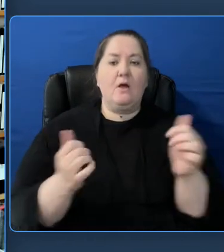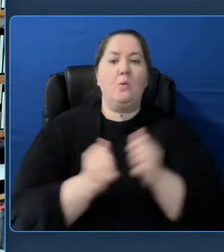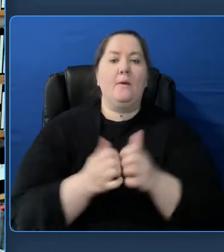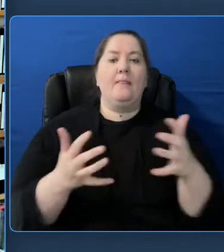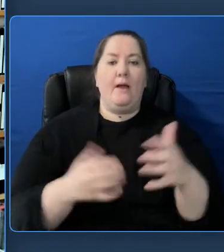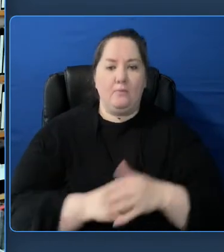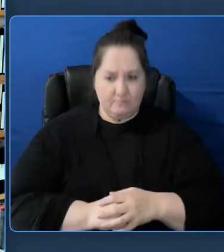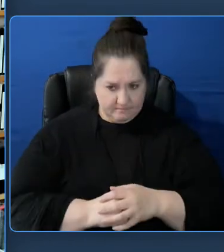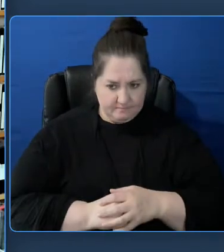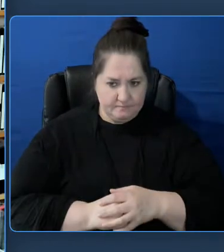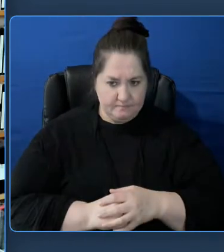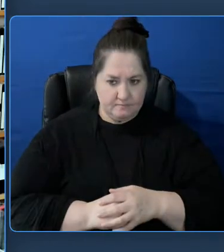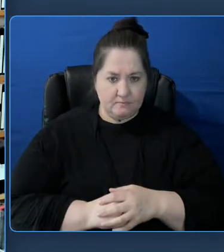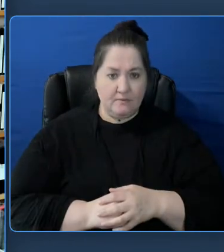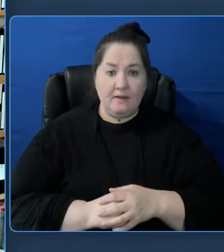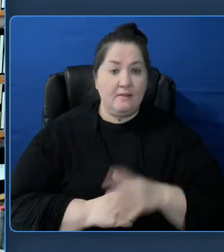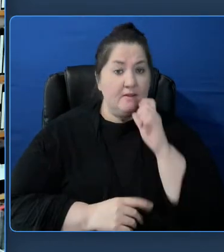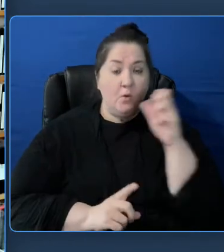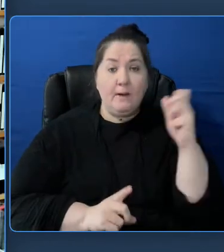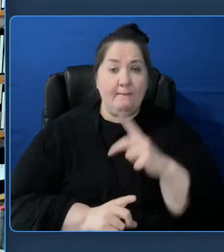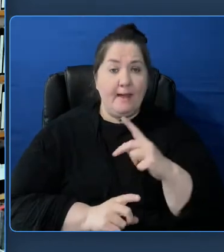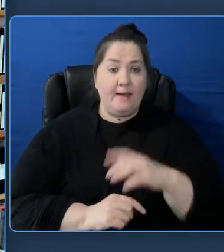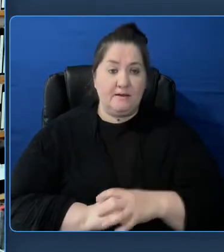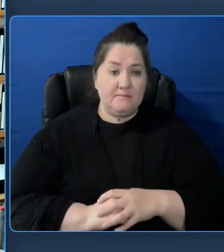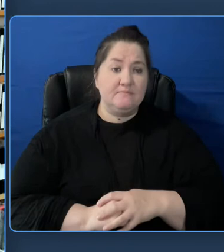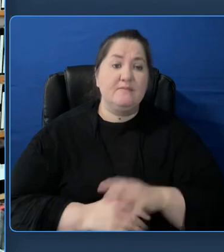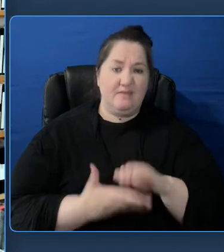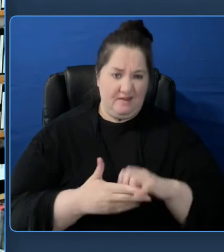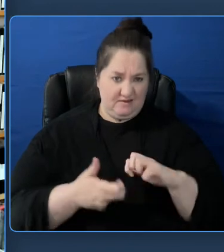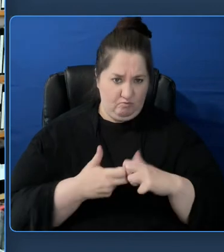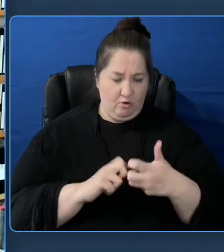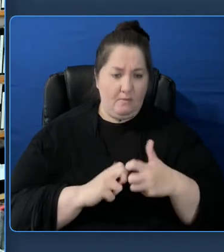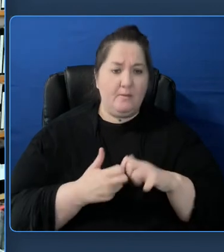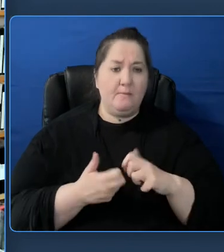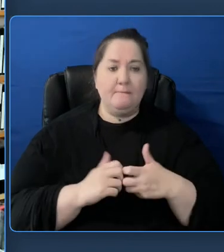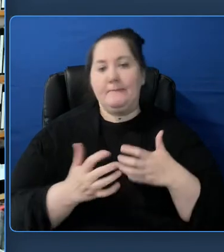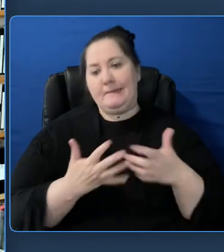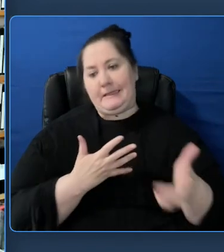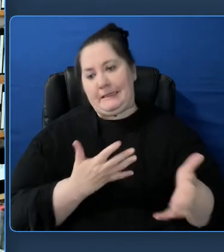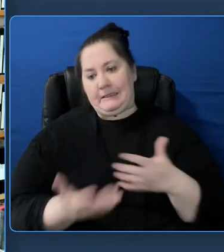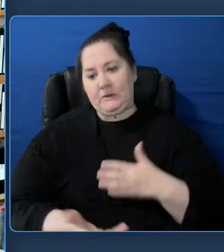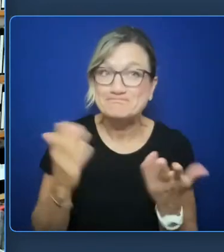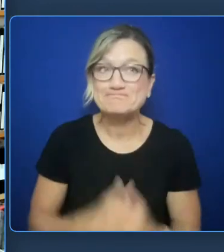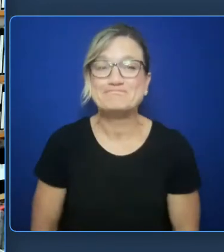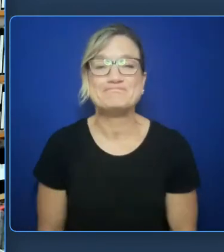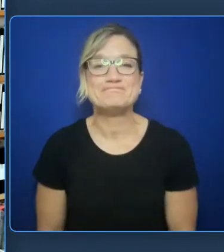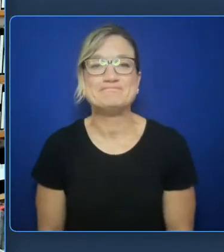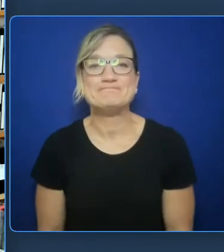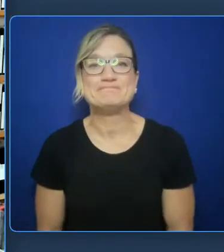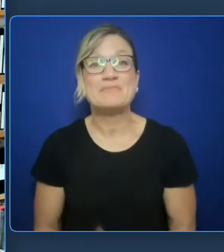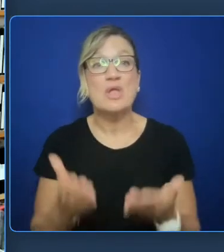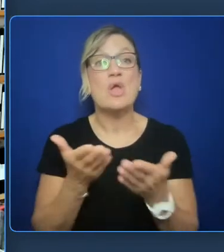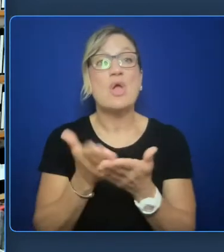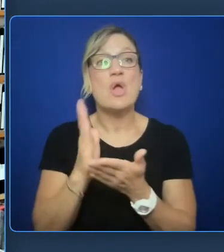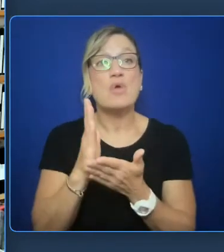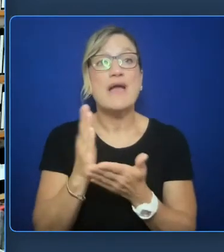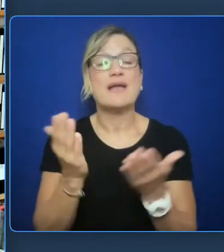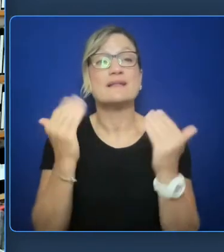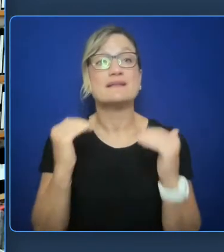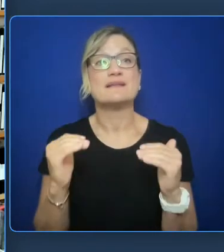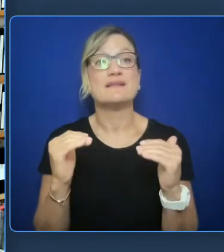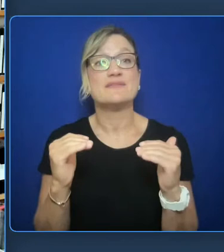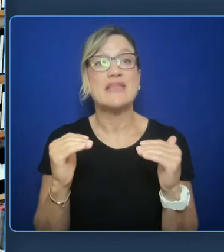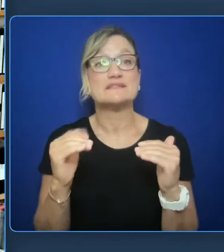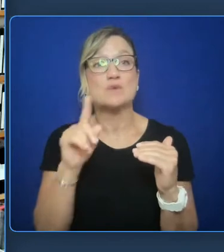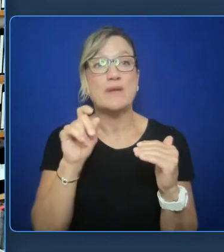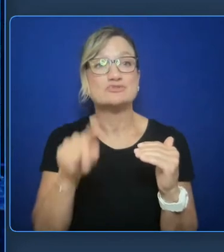it, you know, and they don't come back. So that's a problem. Anyway. All right, let's go ahead to